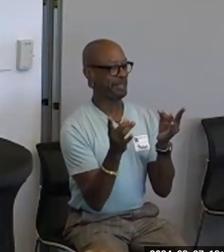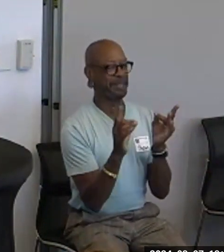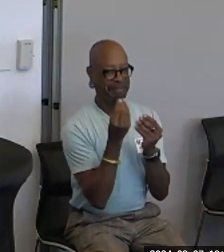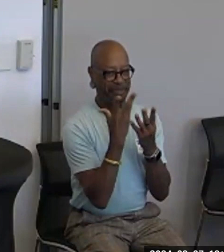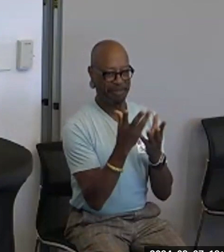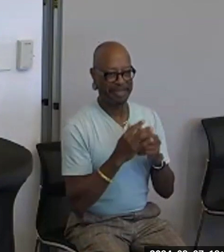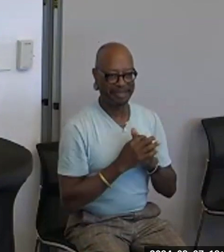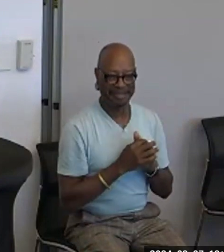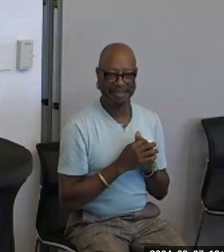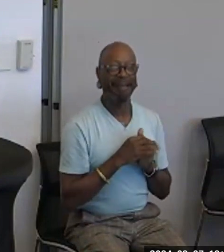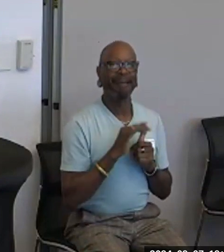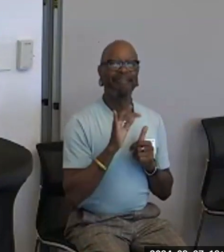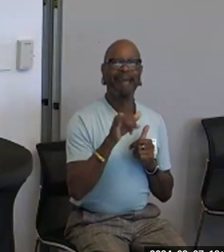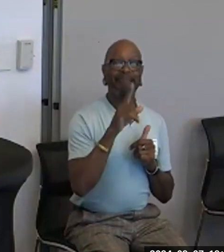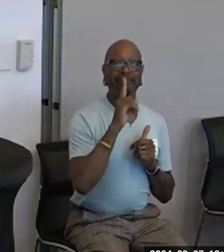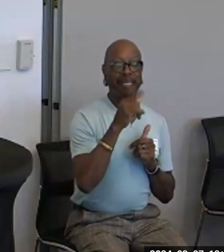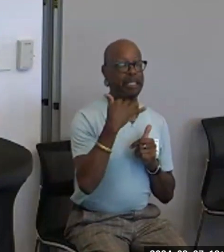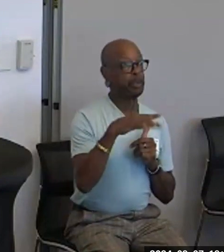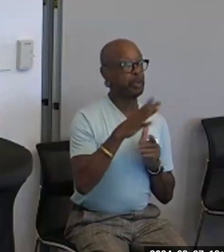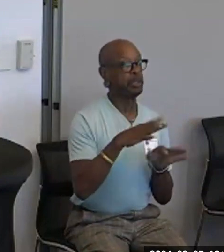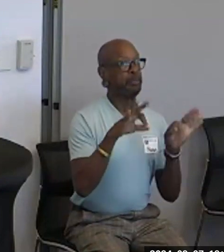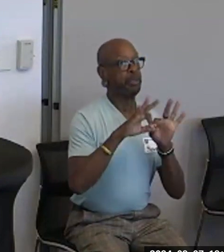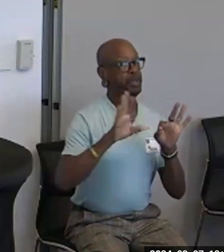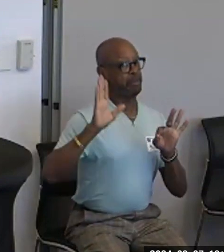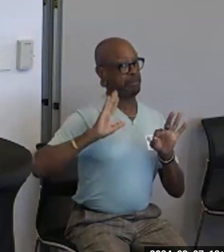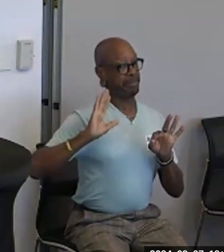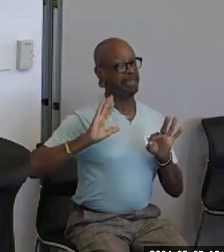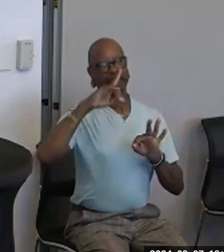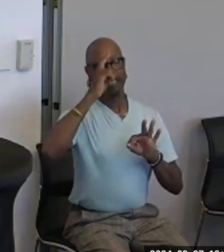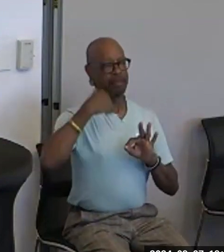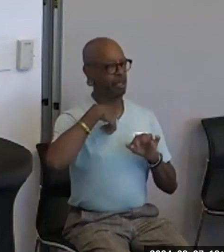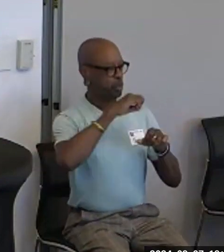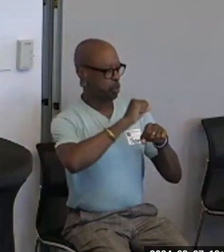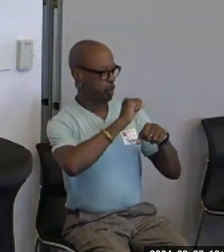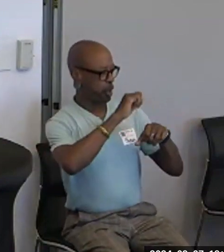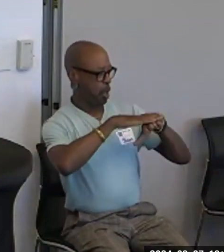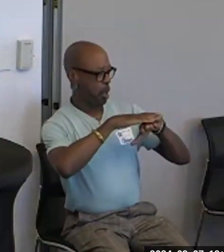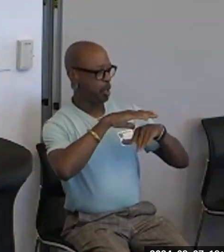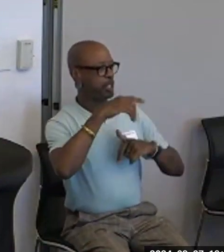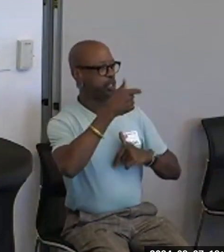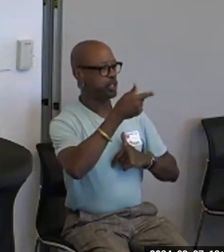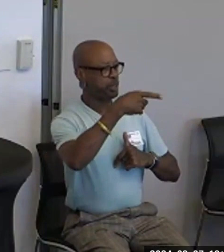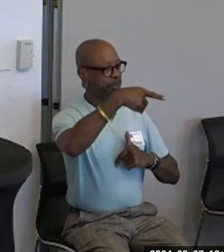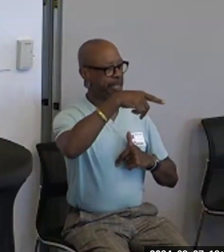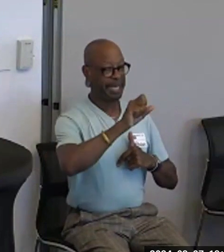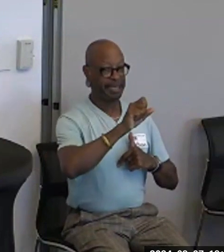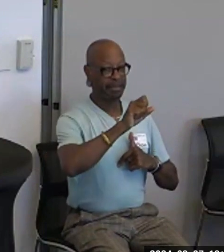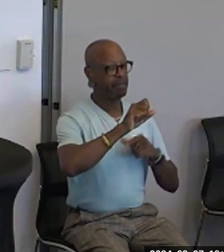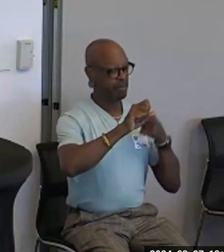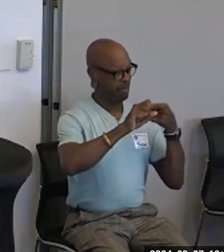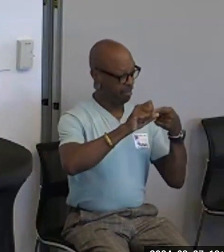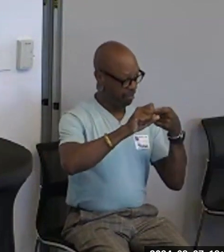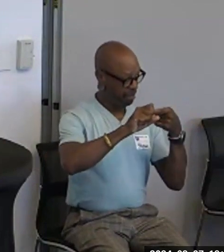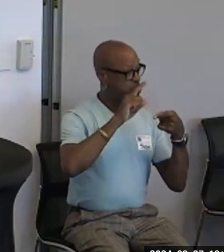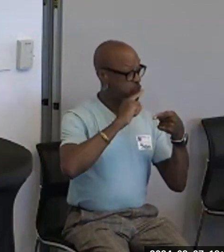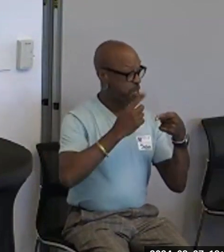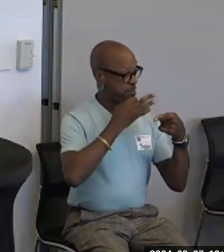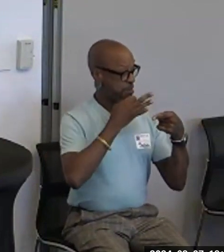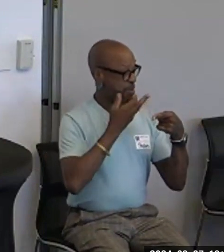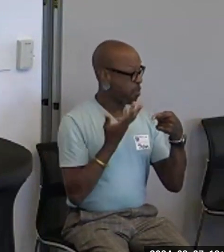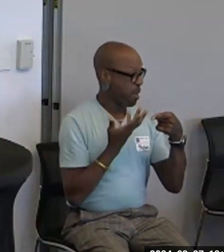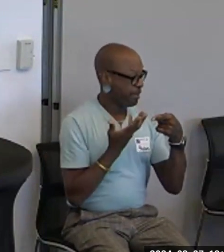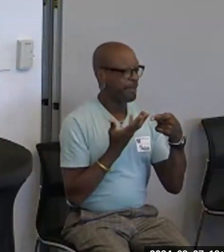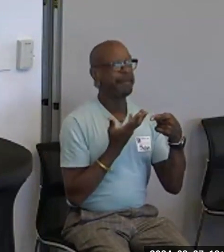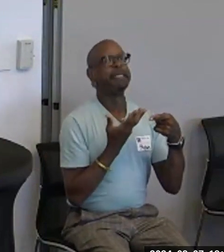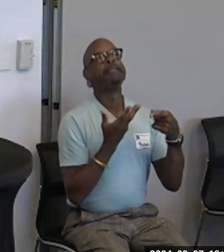information. And that was particularly relevant because I was working on GPS, and the thing that GPS is really good at is that